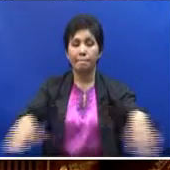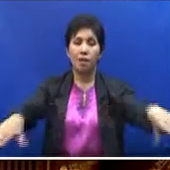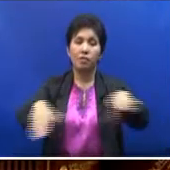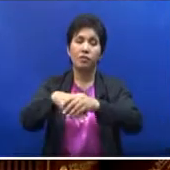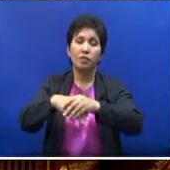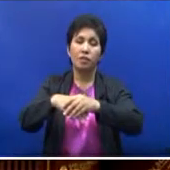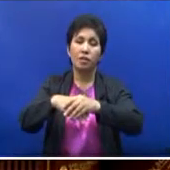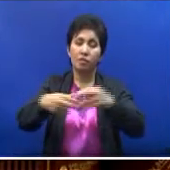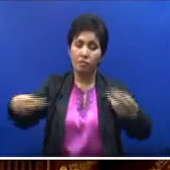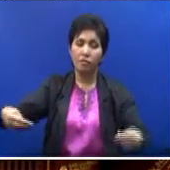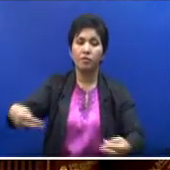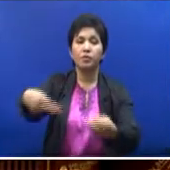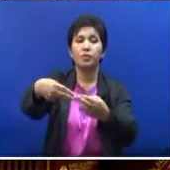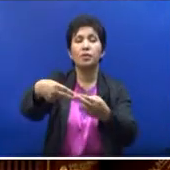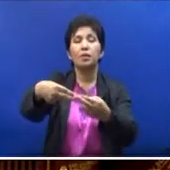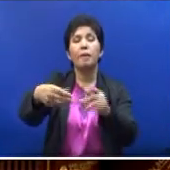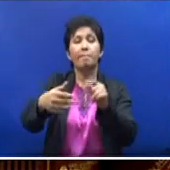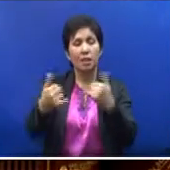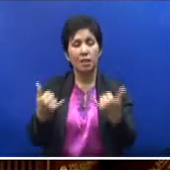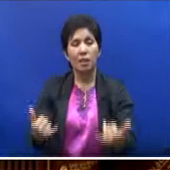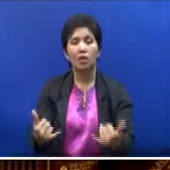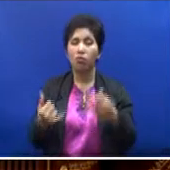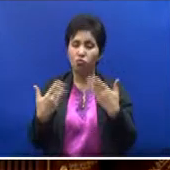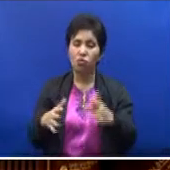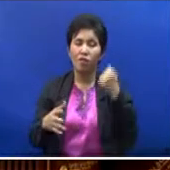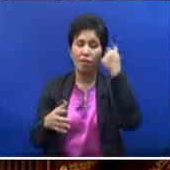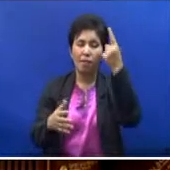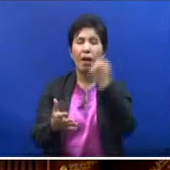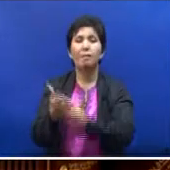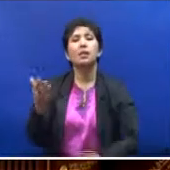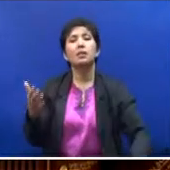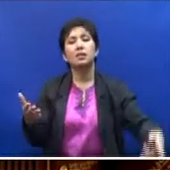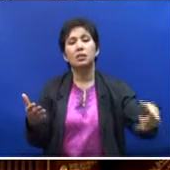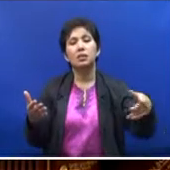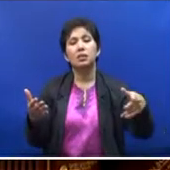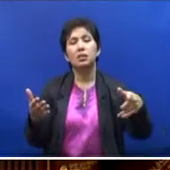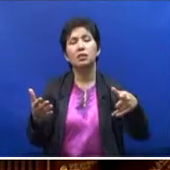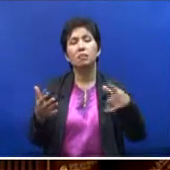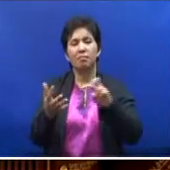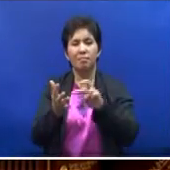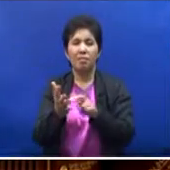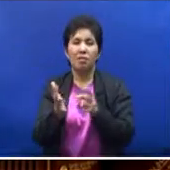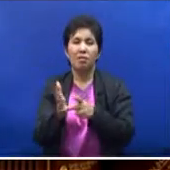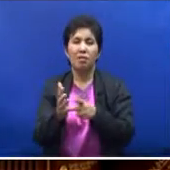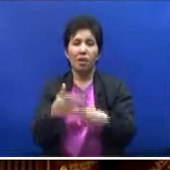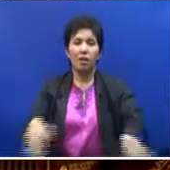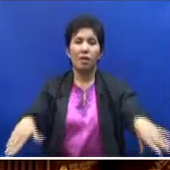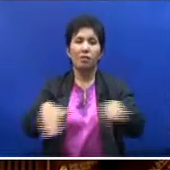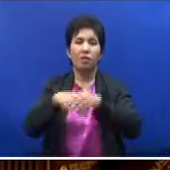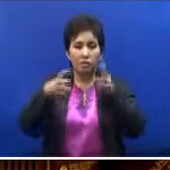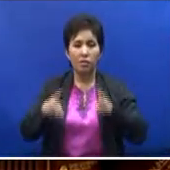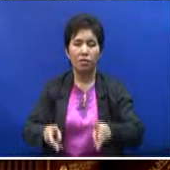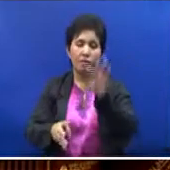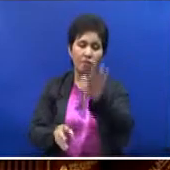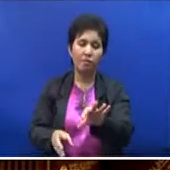kinship. Okay, so by now suppose you already understand what is the definitions of marriage. Okay, and the way we